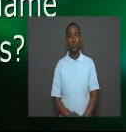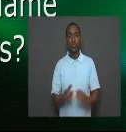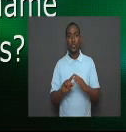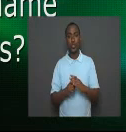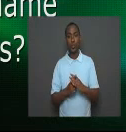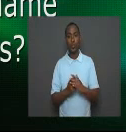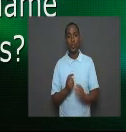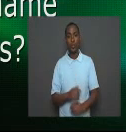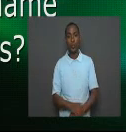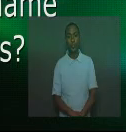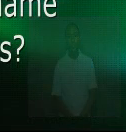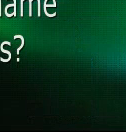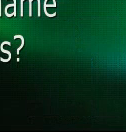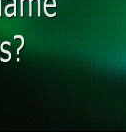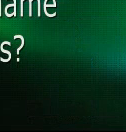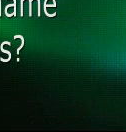Begin.